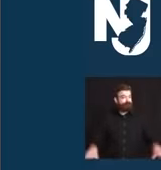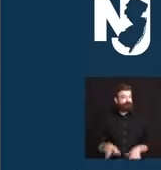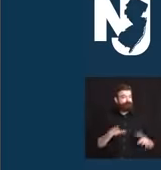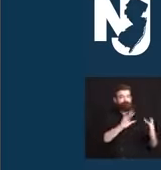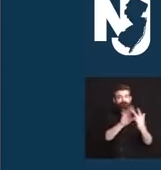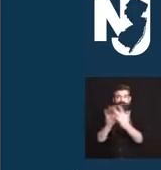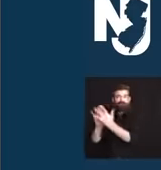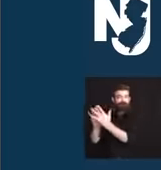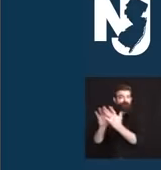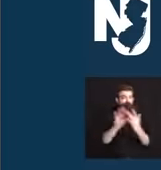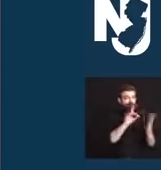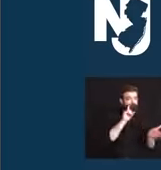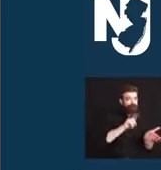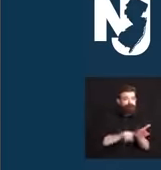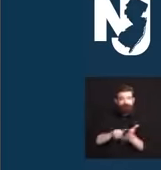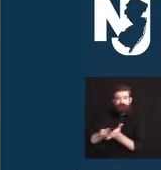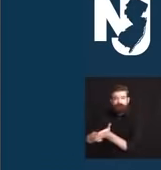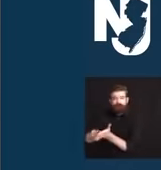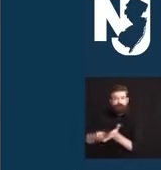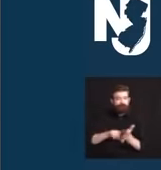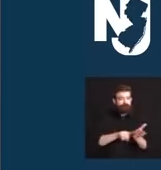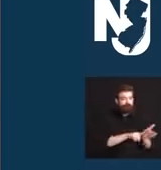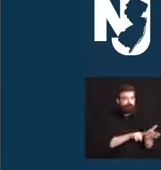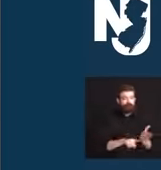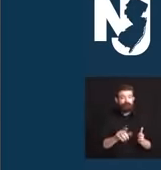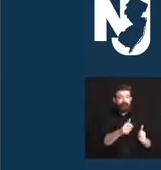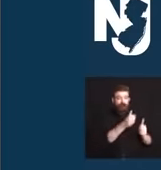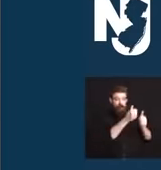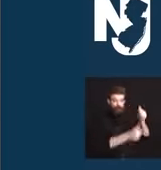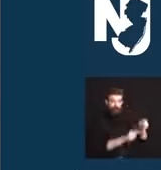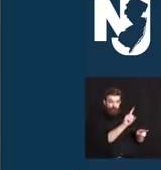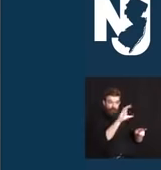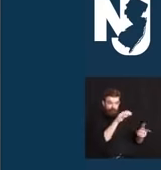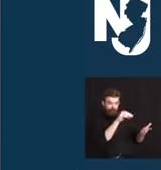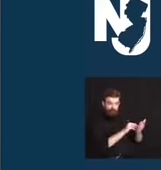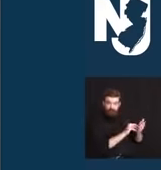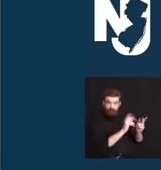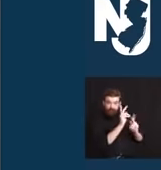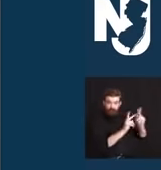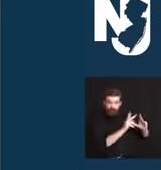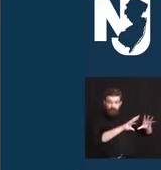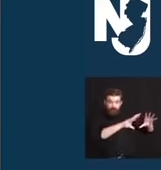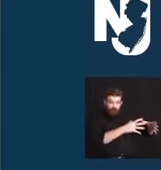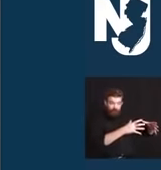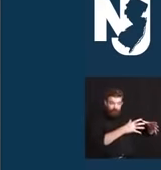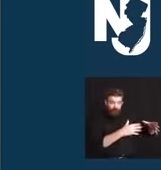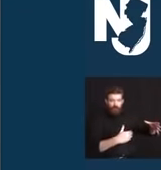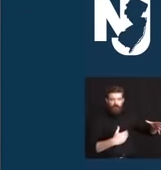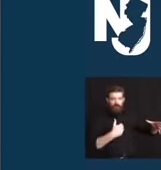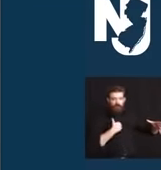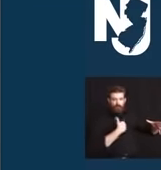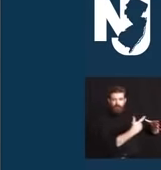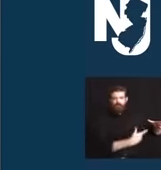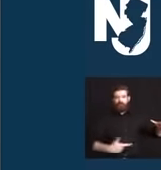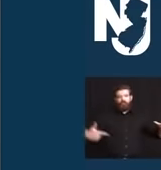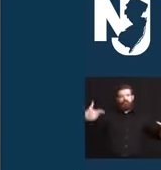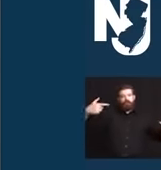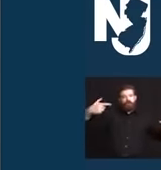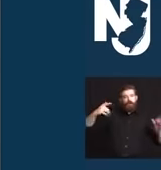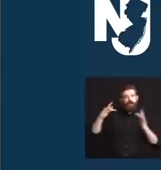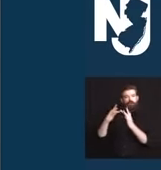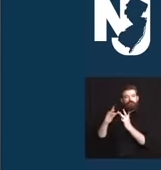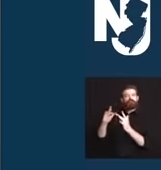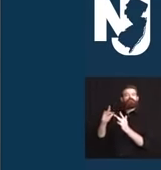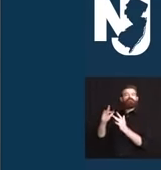every 100,000 residents, and Passaic and Salem counties have already met our second benchmark of having 30